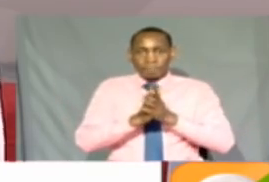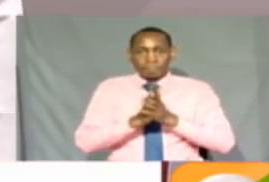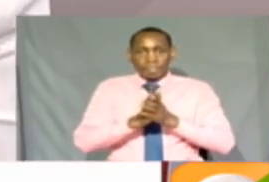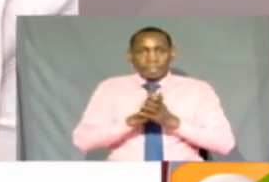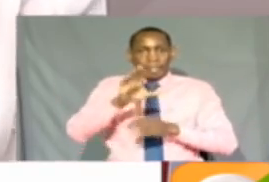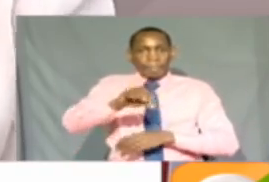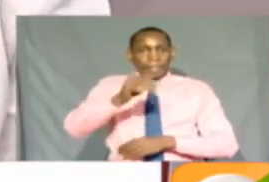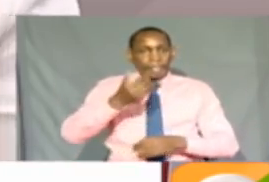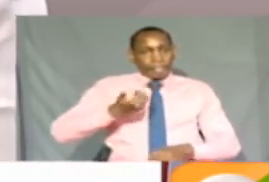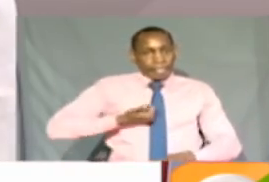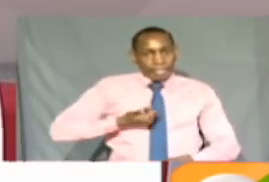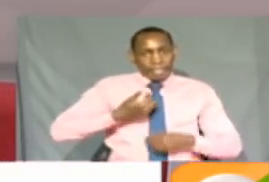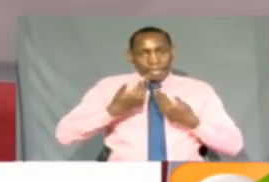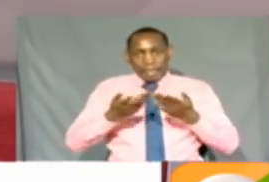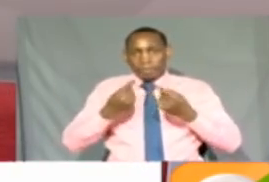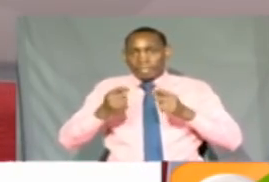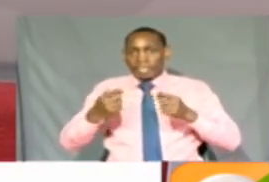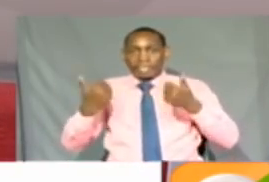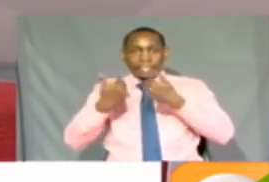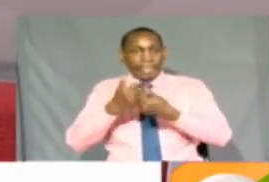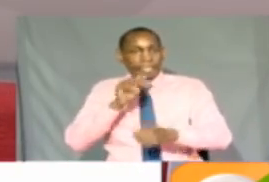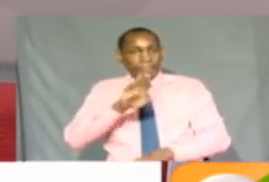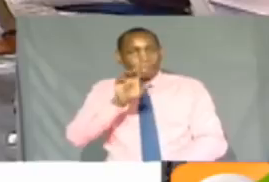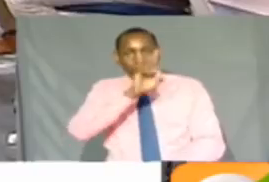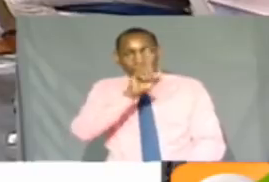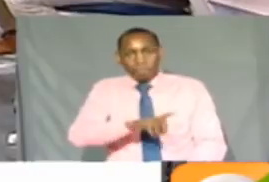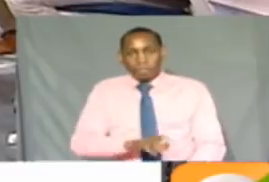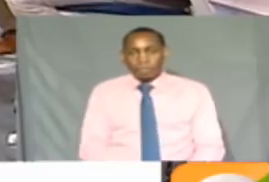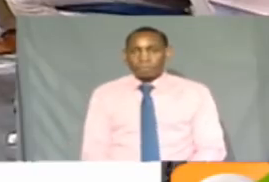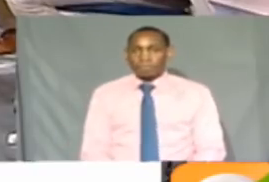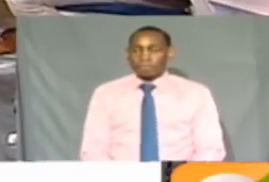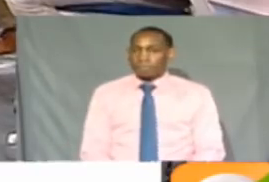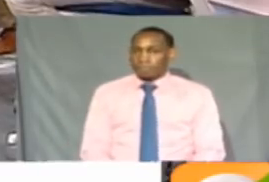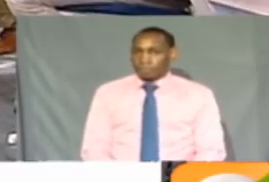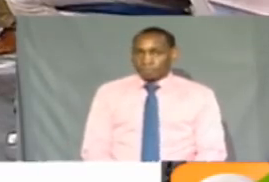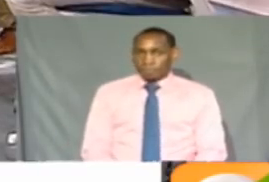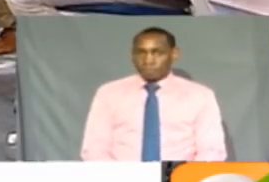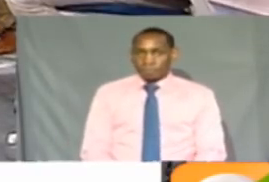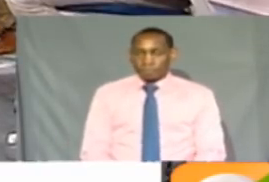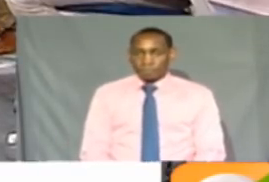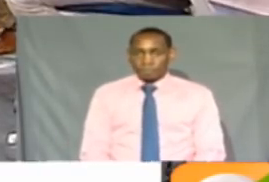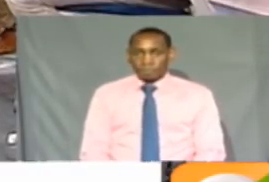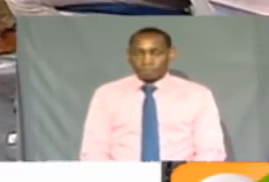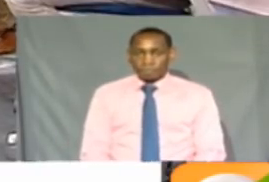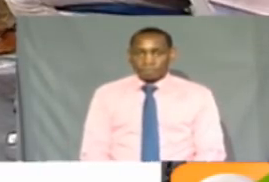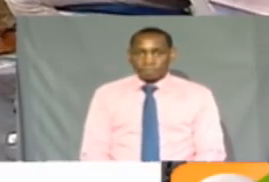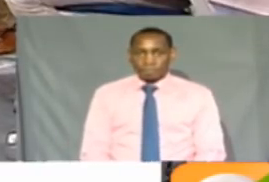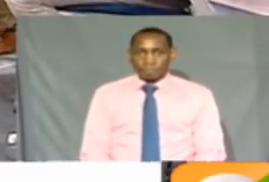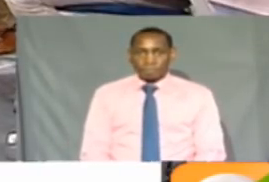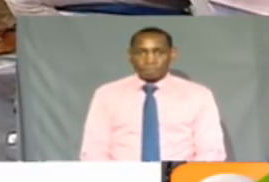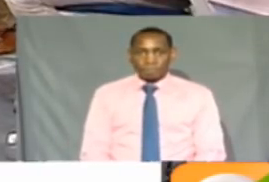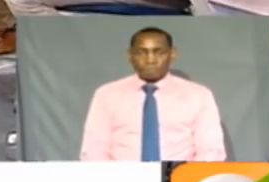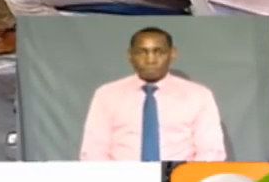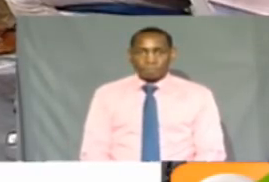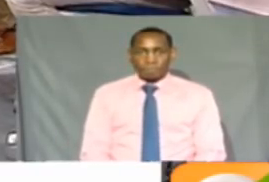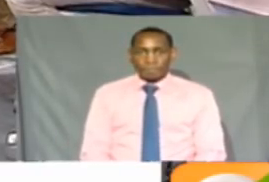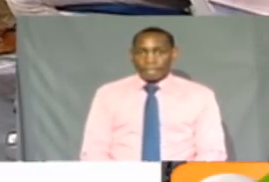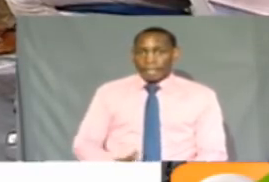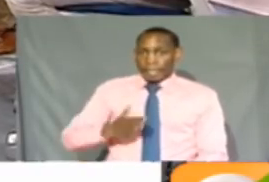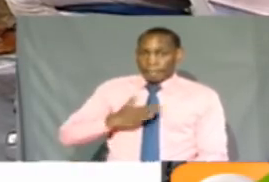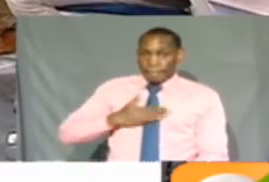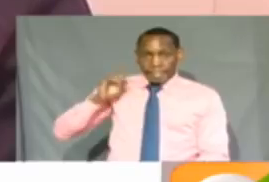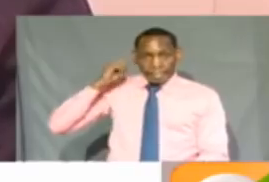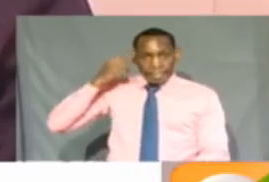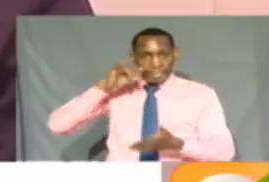girl. How do you try to outdo that? Okay, I'm Adira James Christopher, and I think